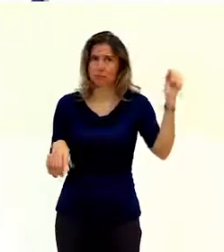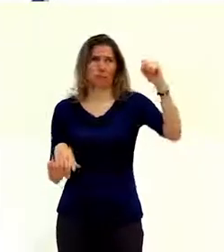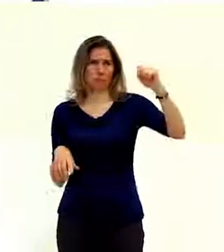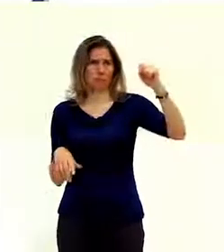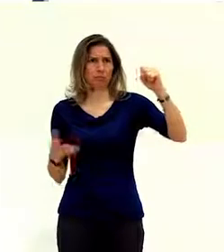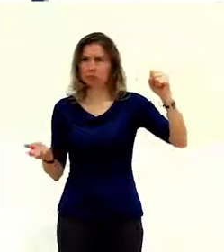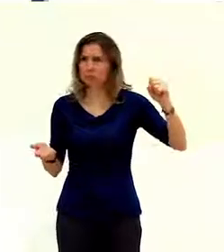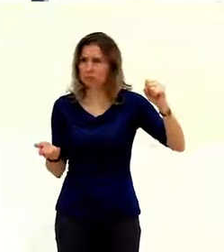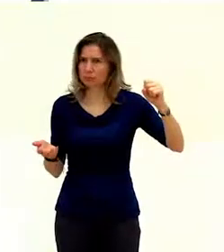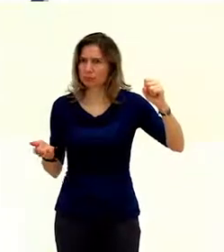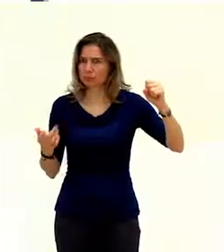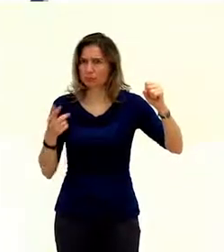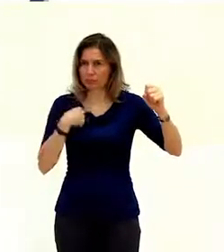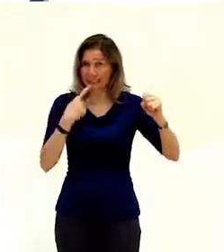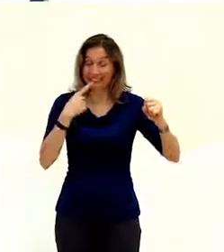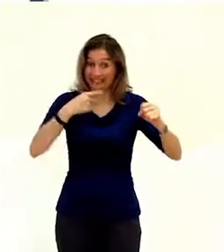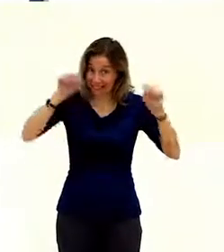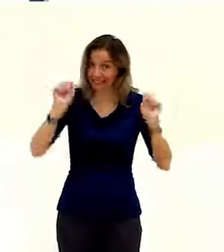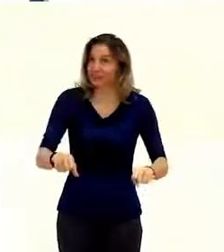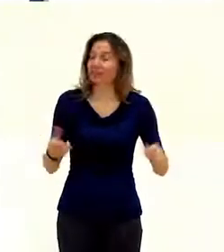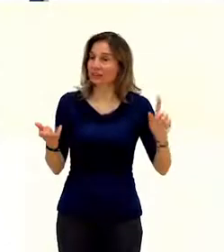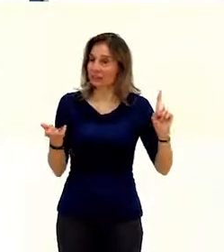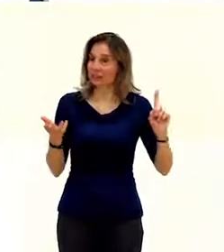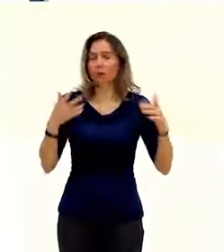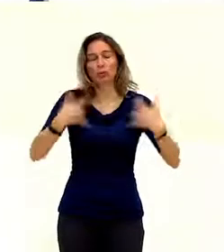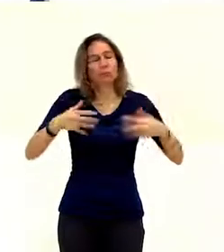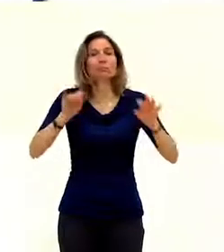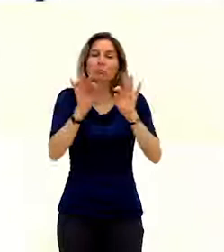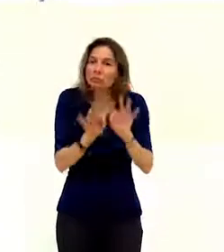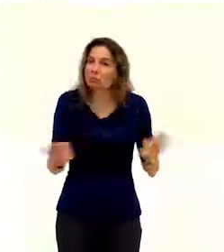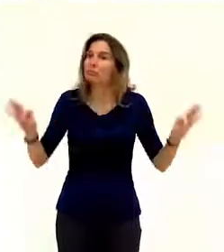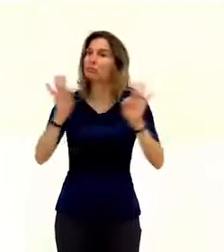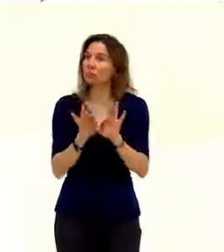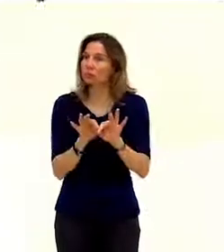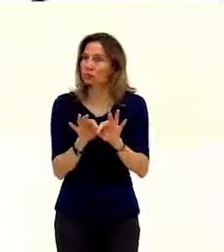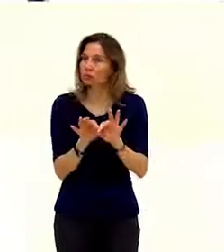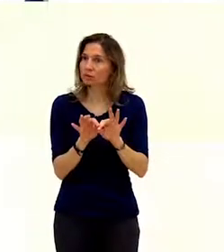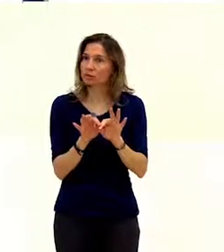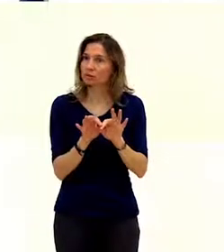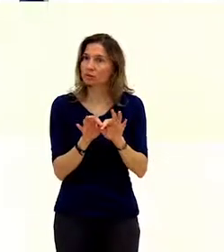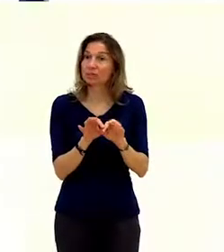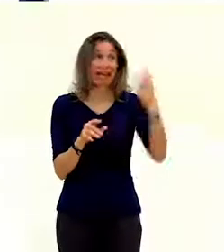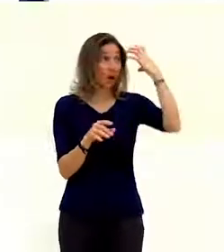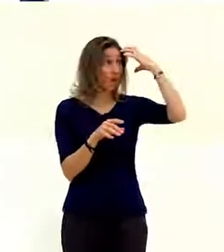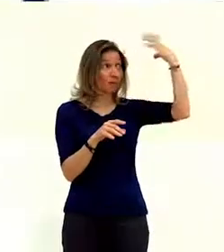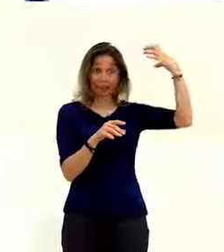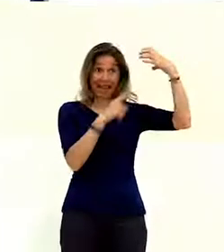mentioned to you, yes, and I repeat again, it's massively important. Why? Because the intervention of the